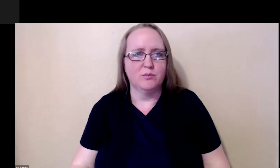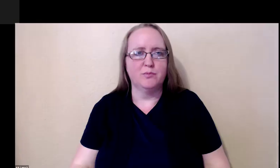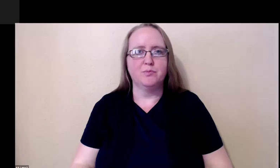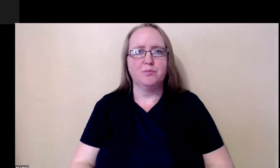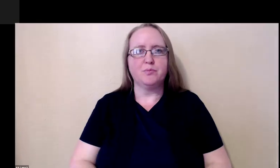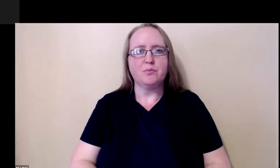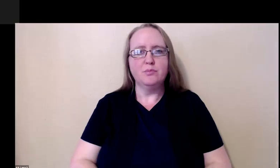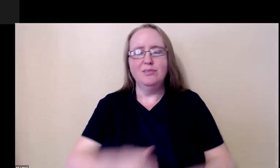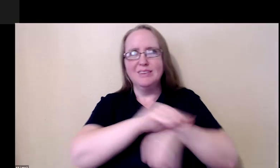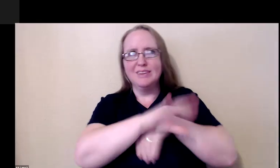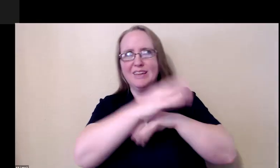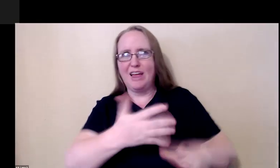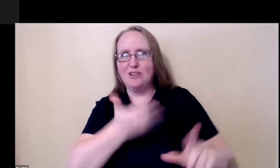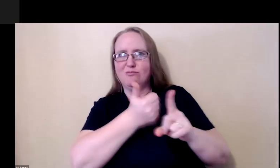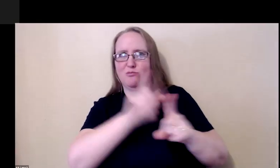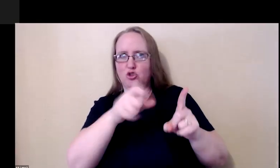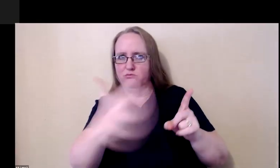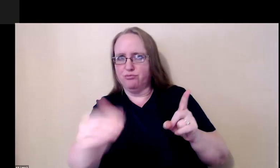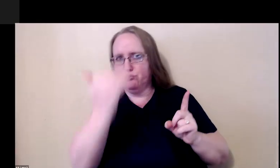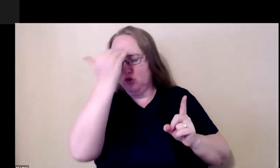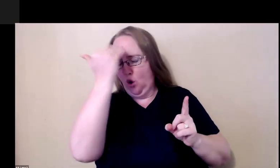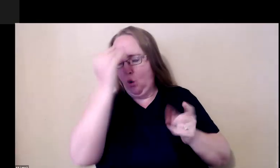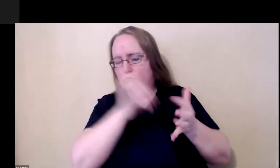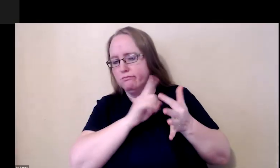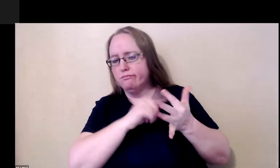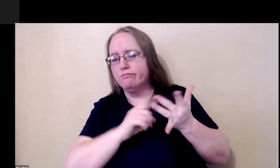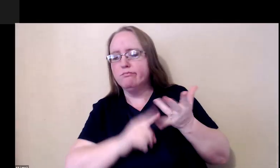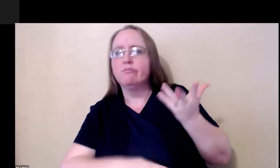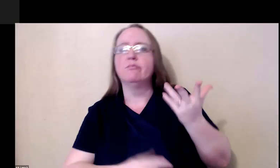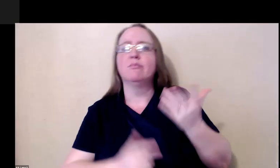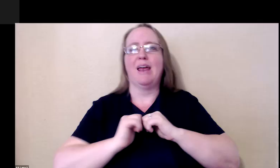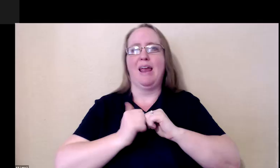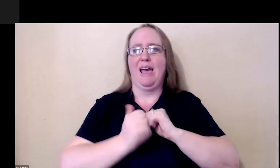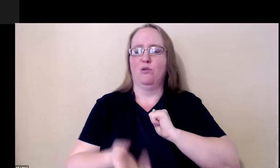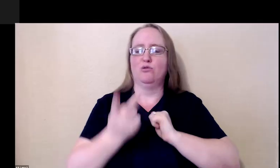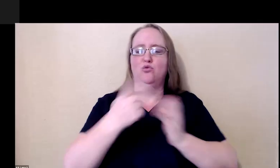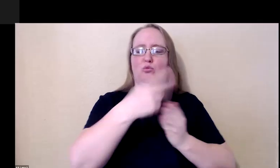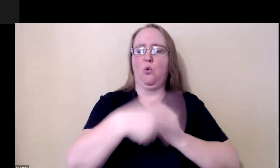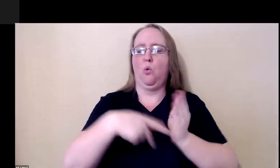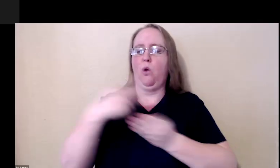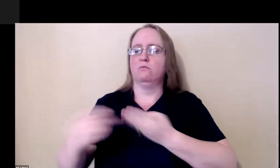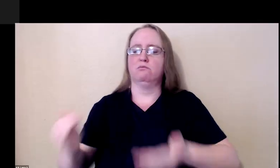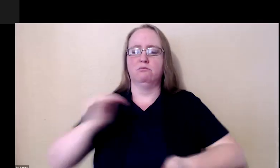Counselors should already know about these things and how the two programs work together,